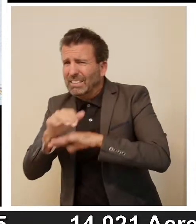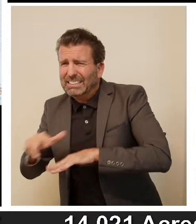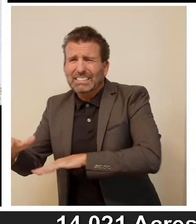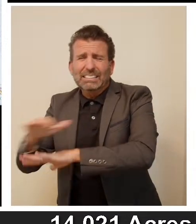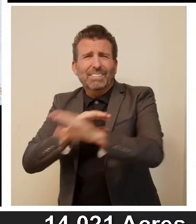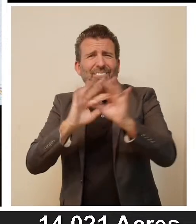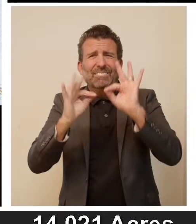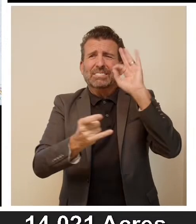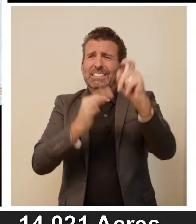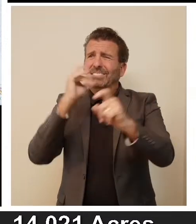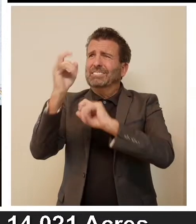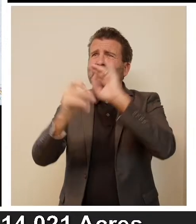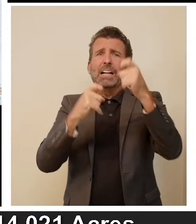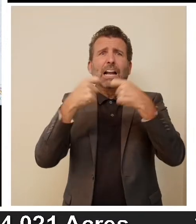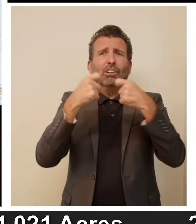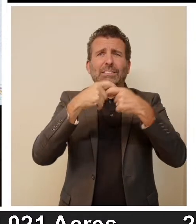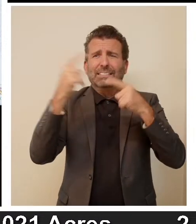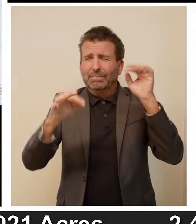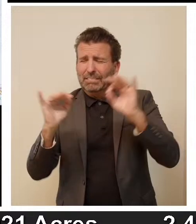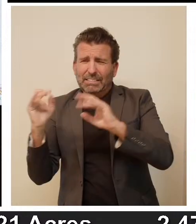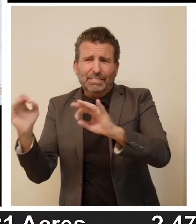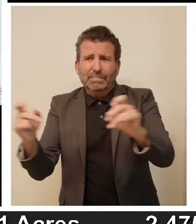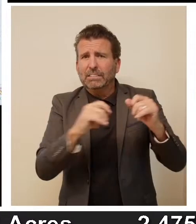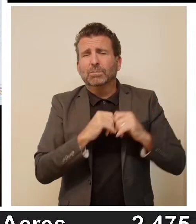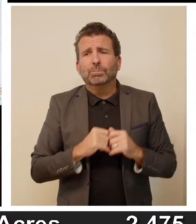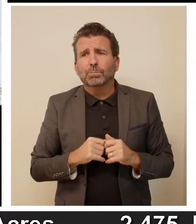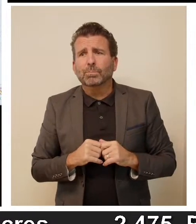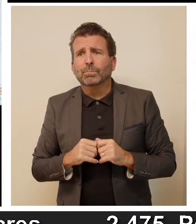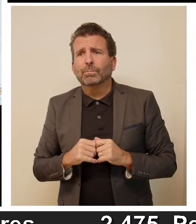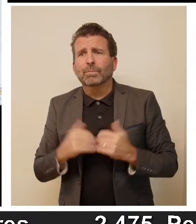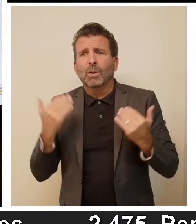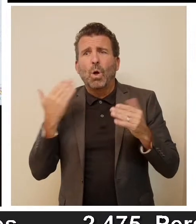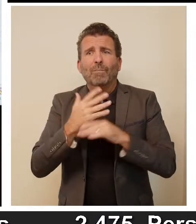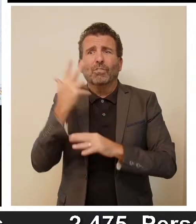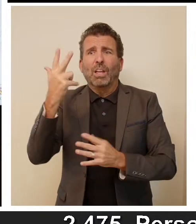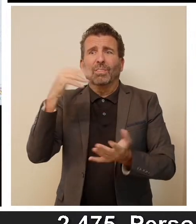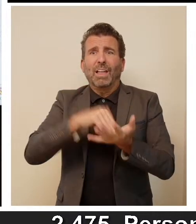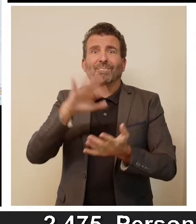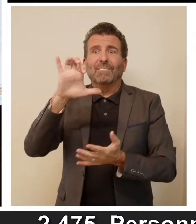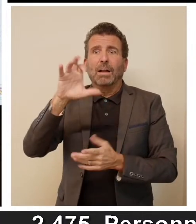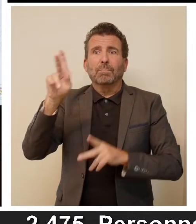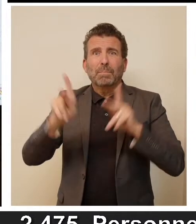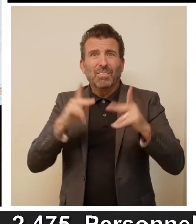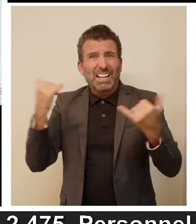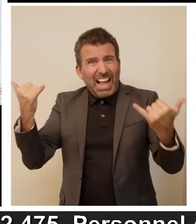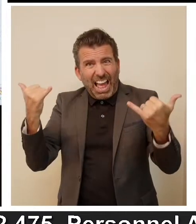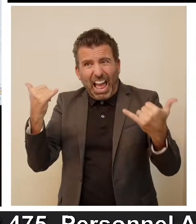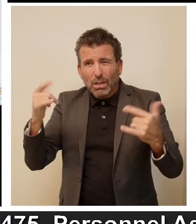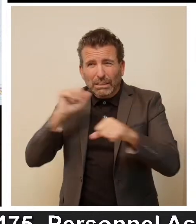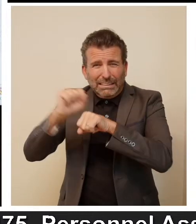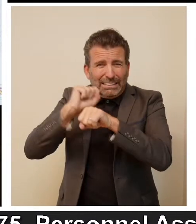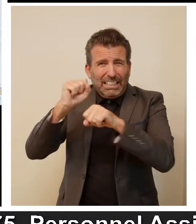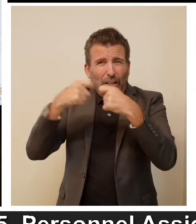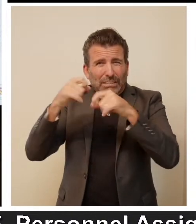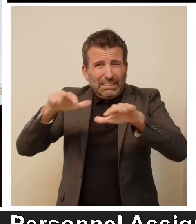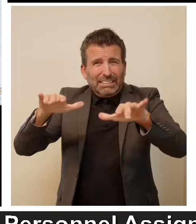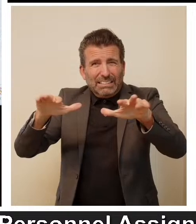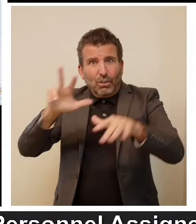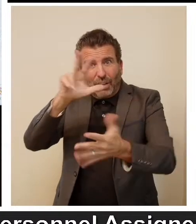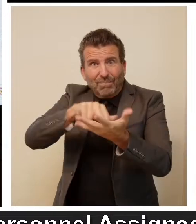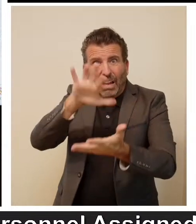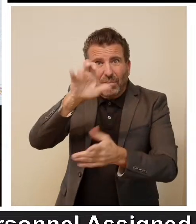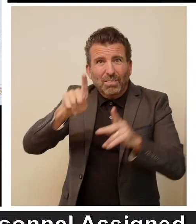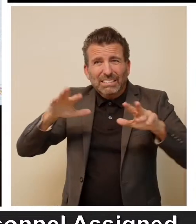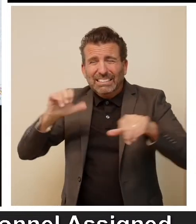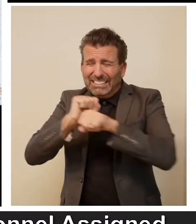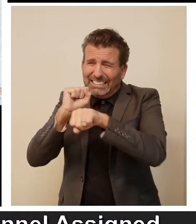over 3,500 SCE contractors and mutual assistance personnel assessing damage, performing repairs,